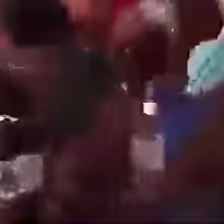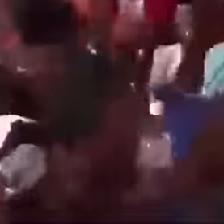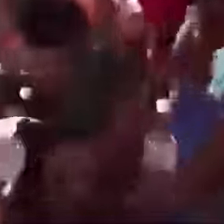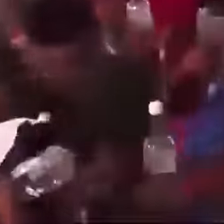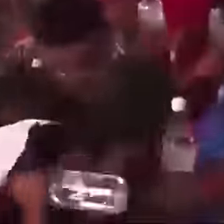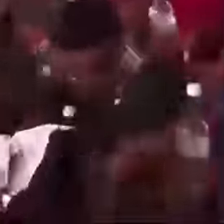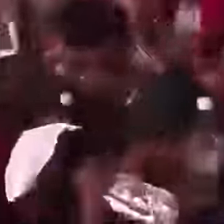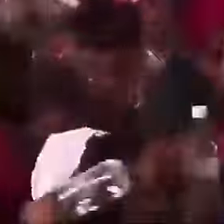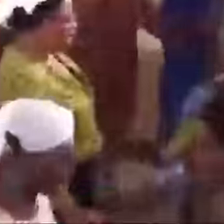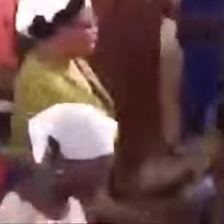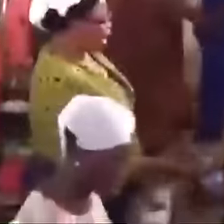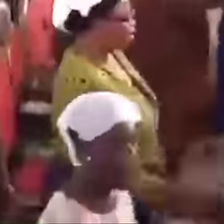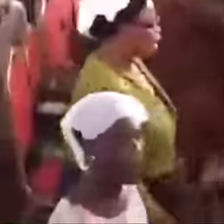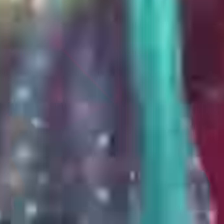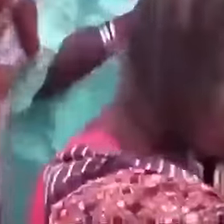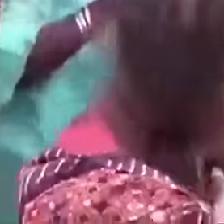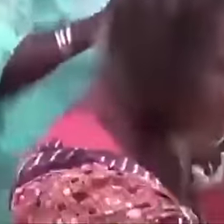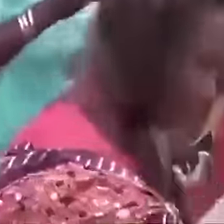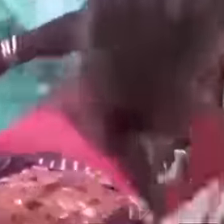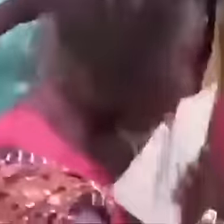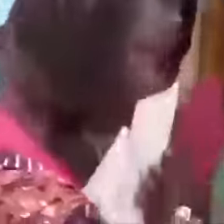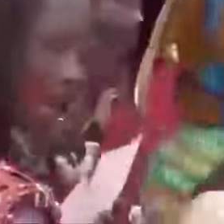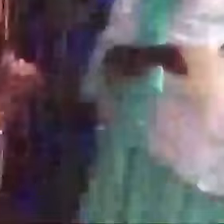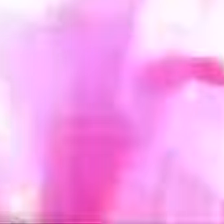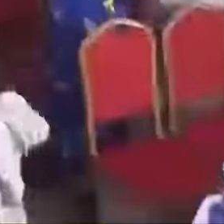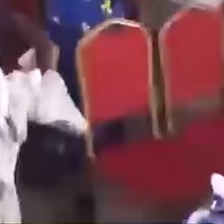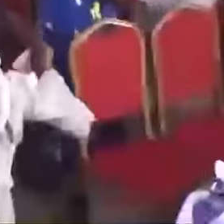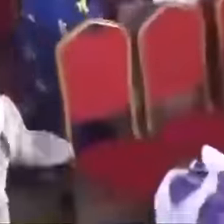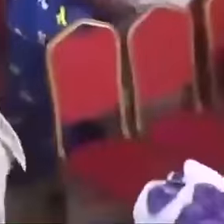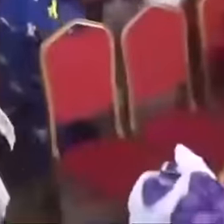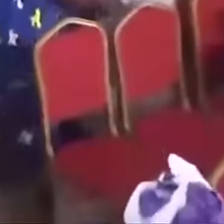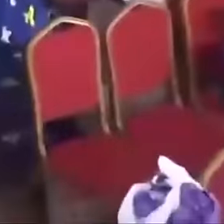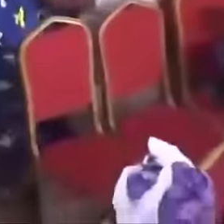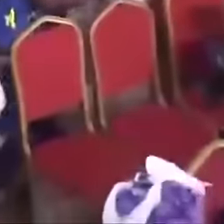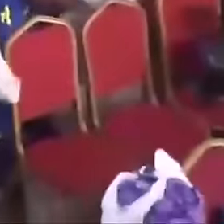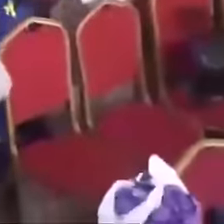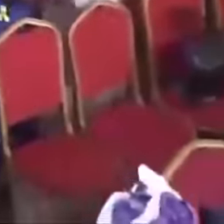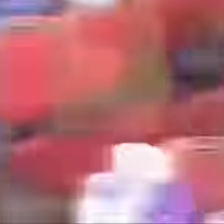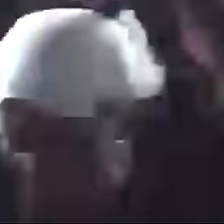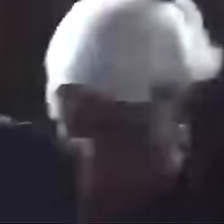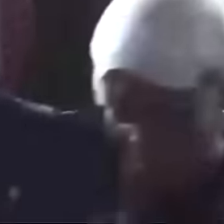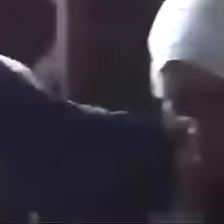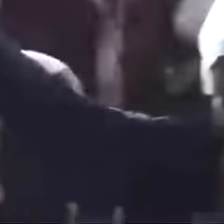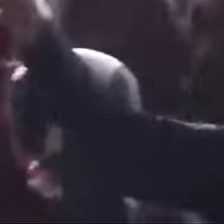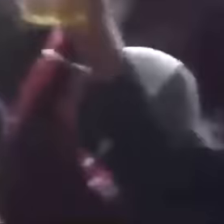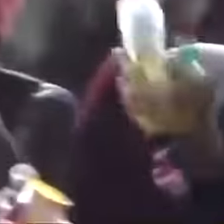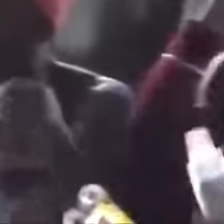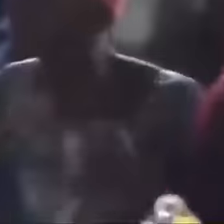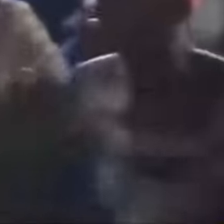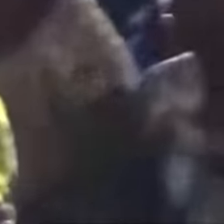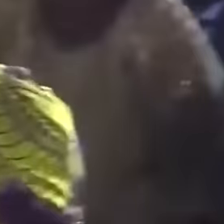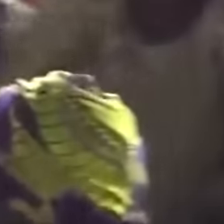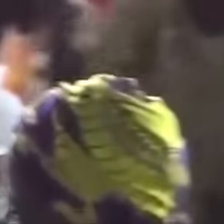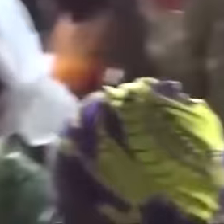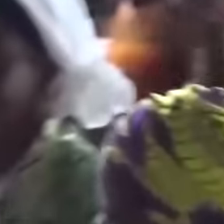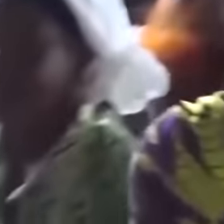Lo shele nibi ibadé adora yiyo Ekwe ranle Loro kwa jesu iwole rikon Baba shebi oba lo